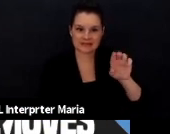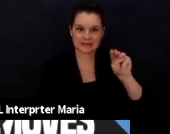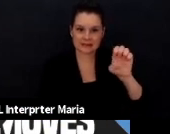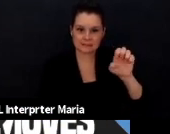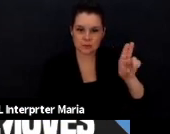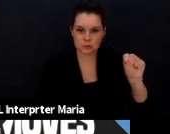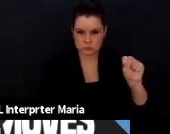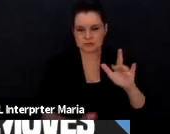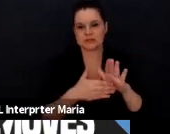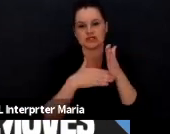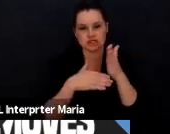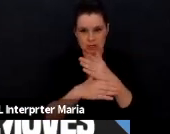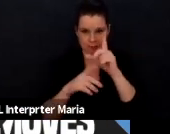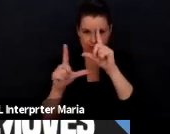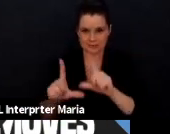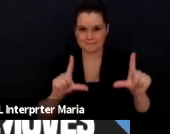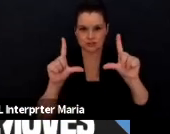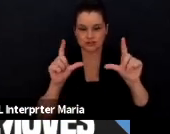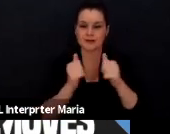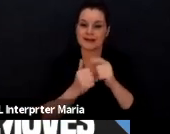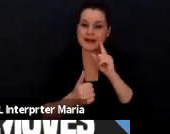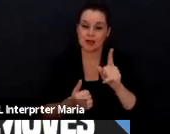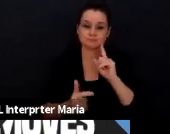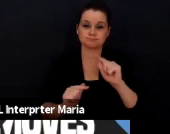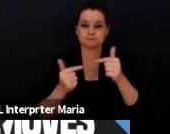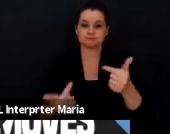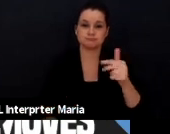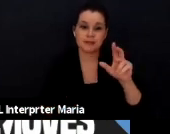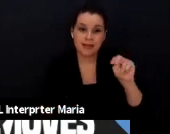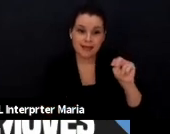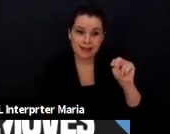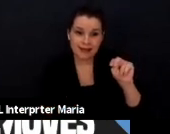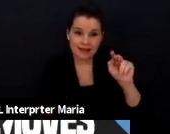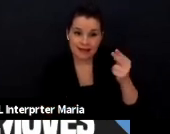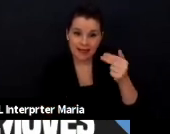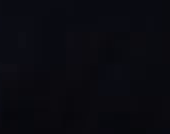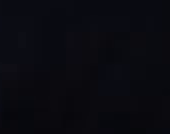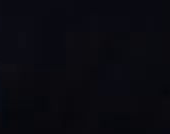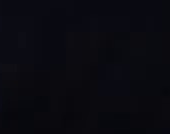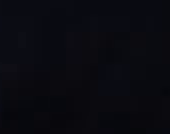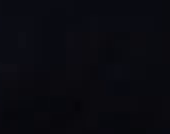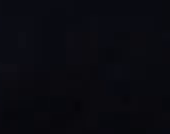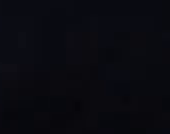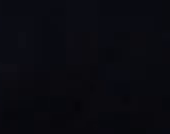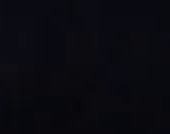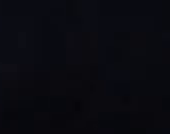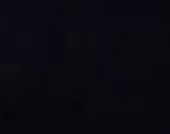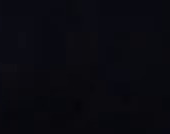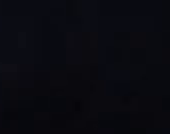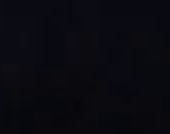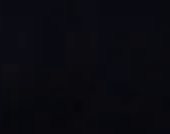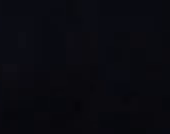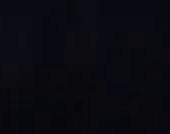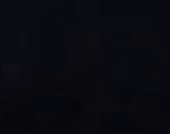Moves. And now it's up to our presenters. Natalie, will you be sharing your screen? Yeah, thank you, Meghna.